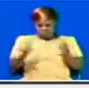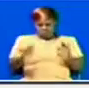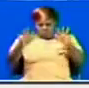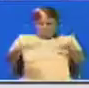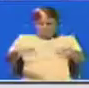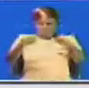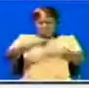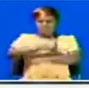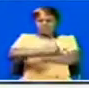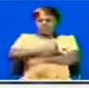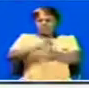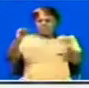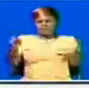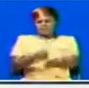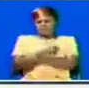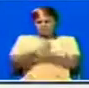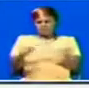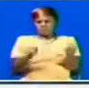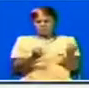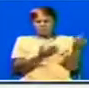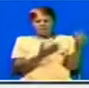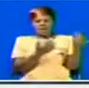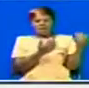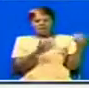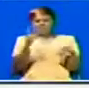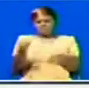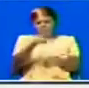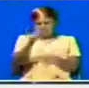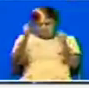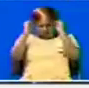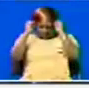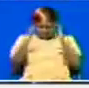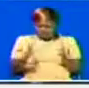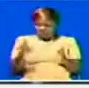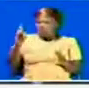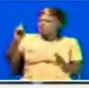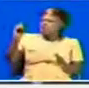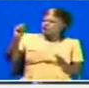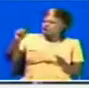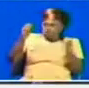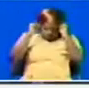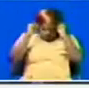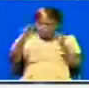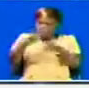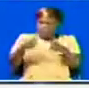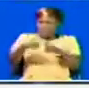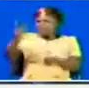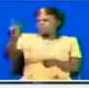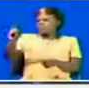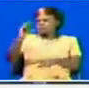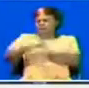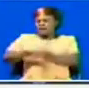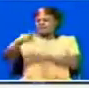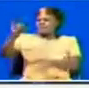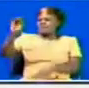vioni. You cannot expect a don who has studied for more than 20 years. You have attained your